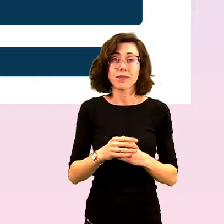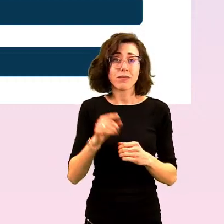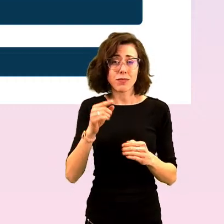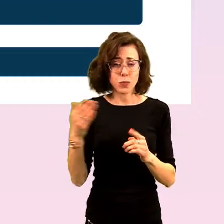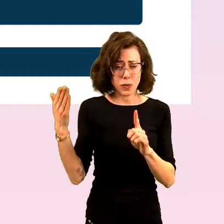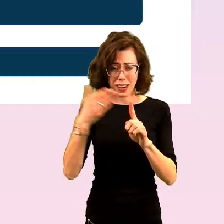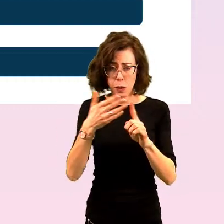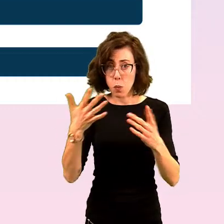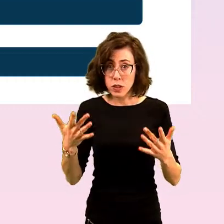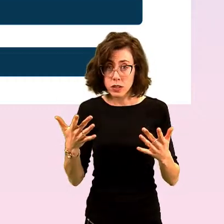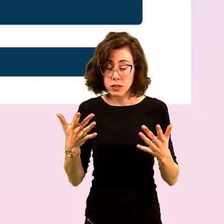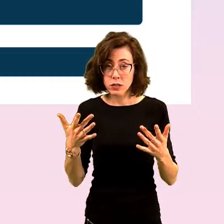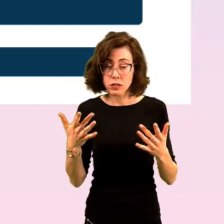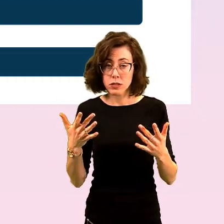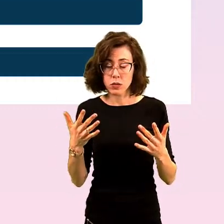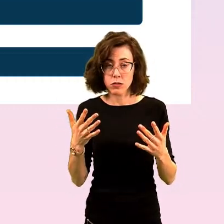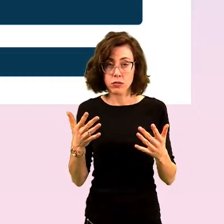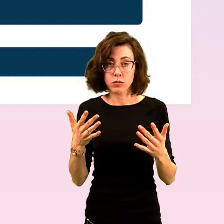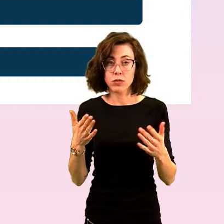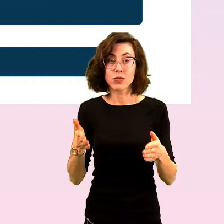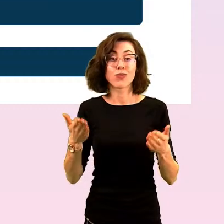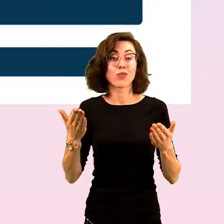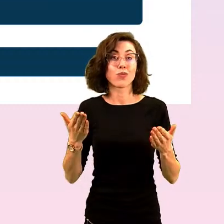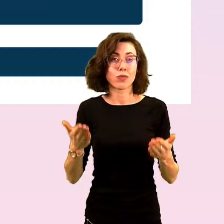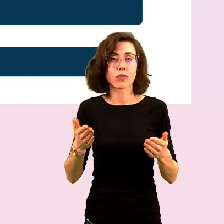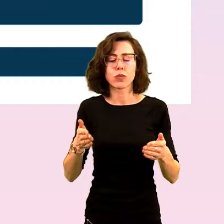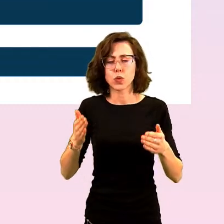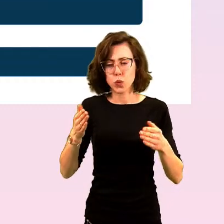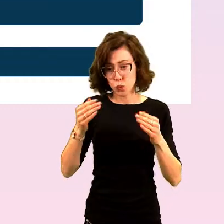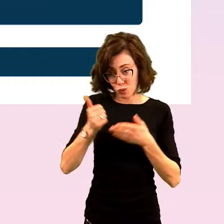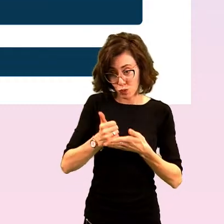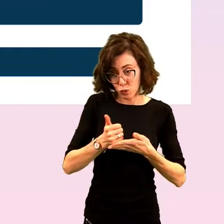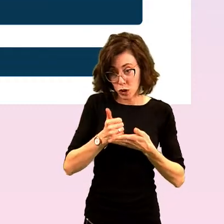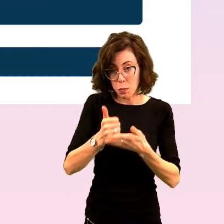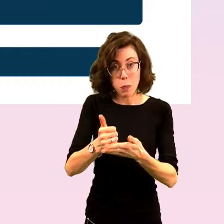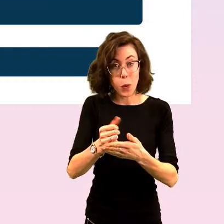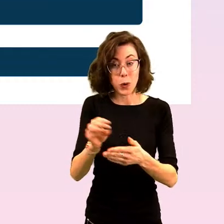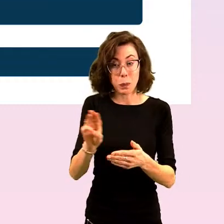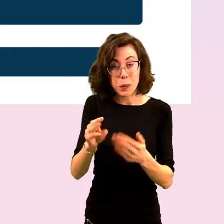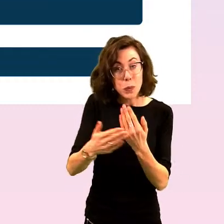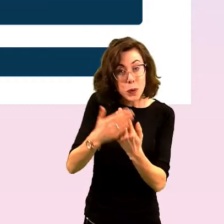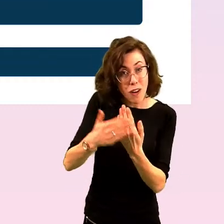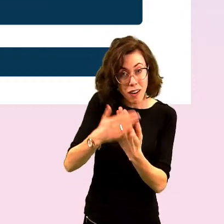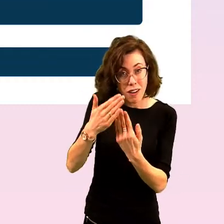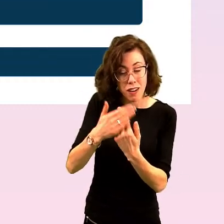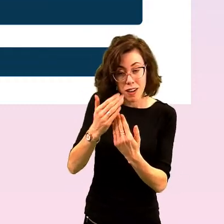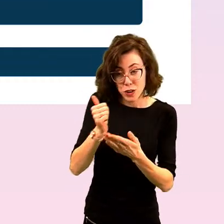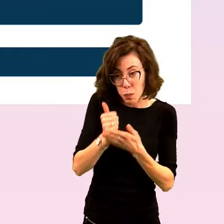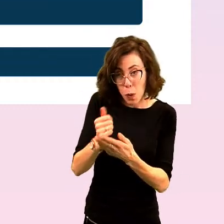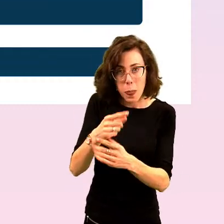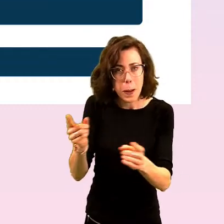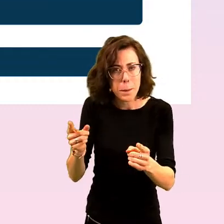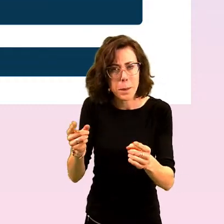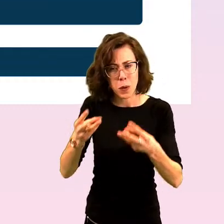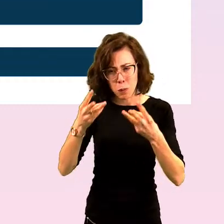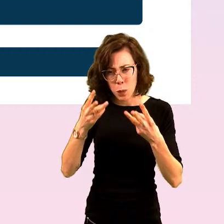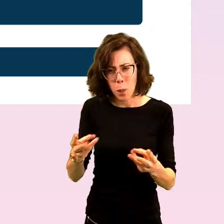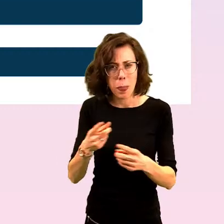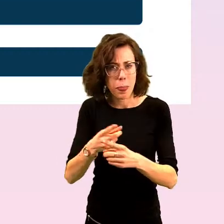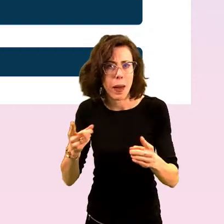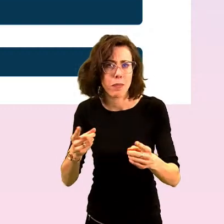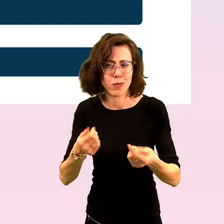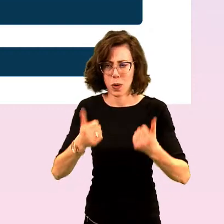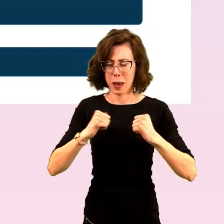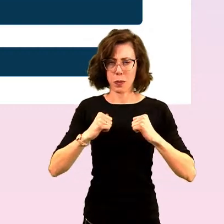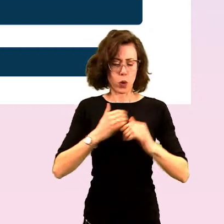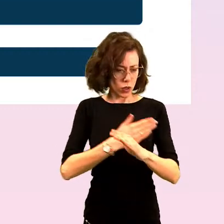to focus on supporting people who are young, because you want them to be able to create a career for themselves, to be able